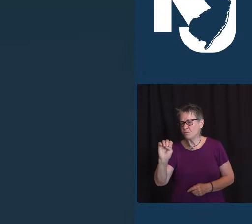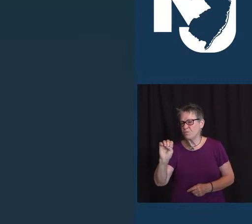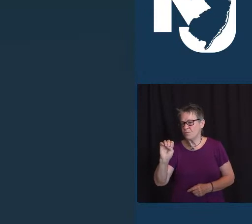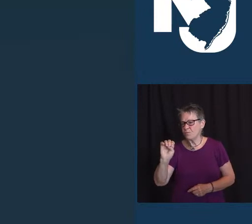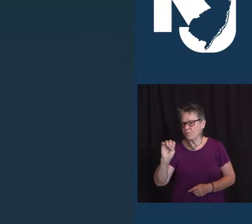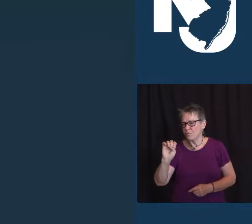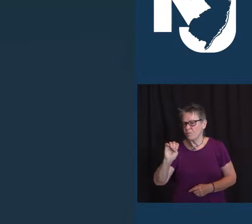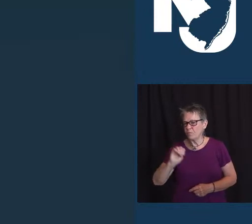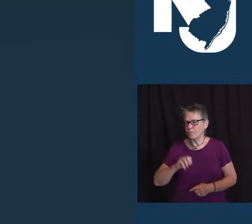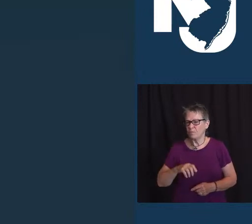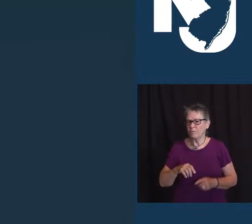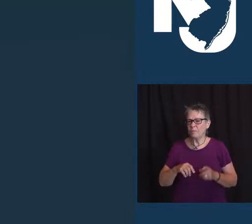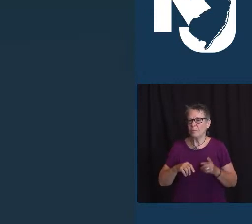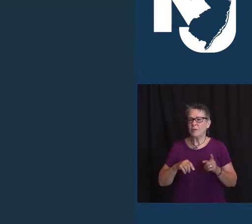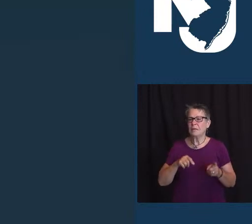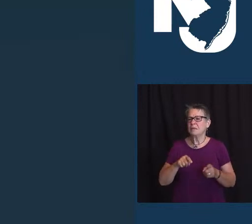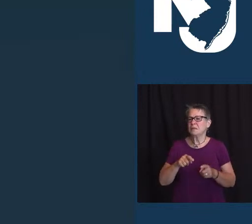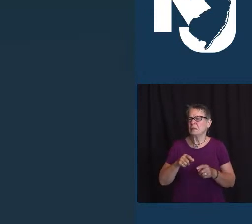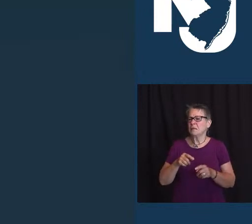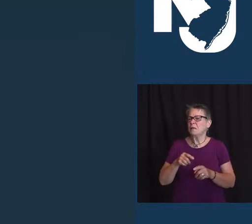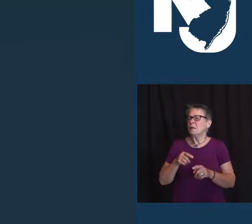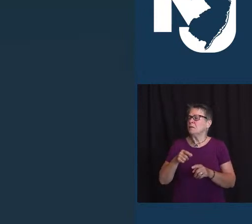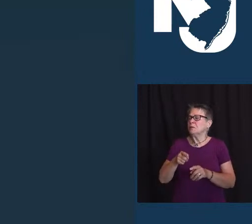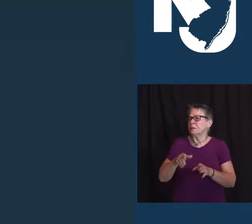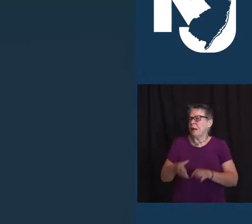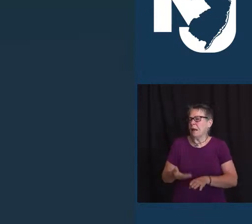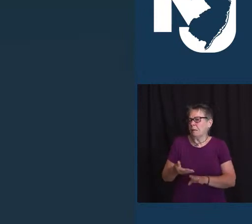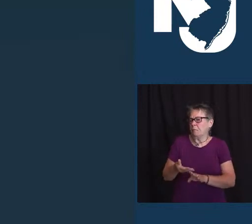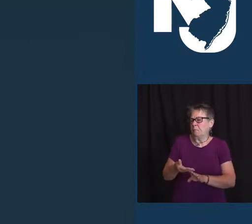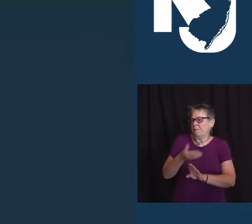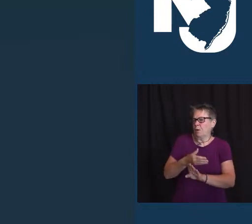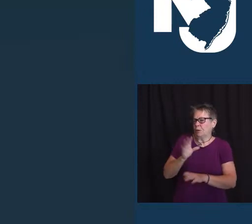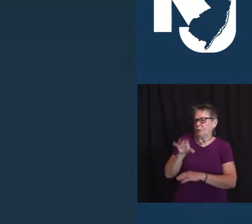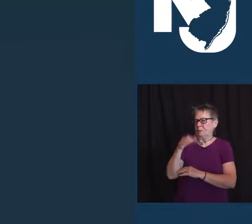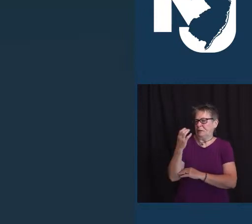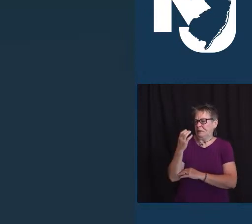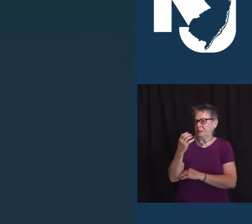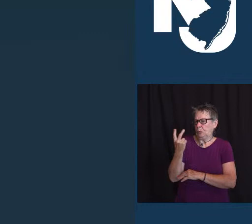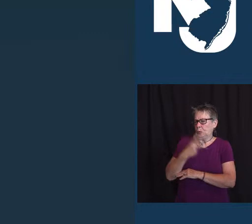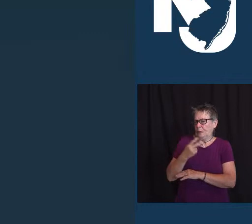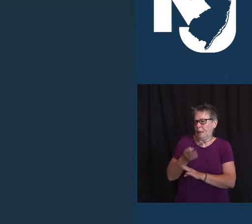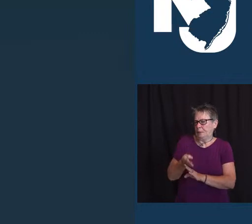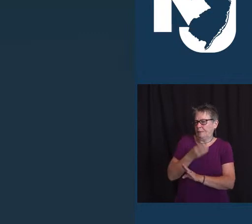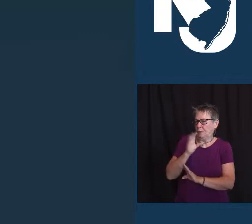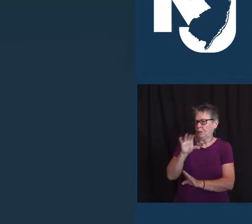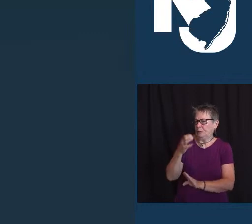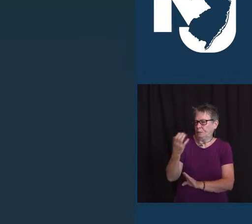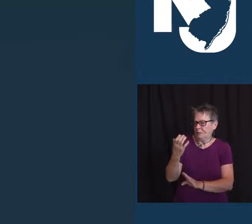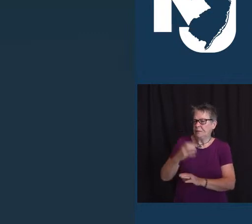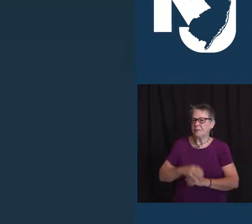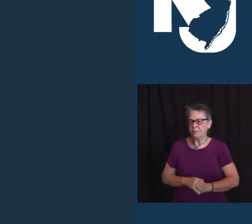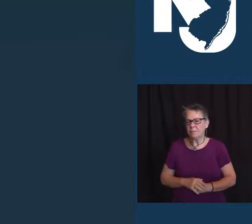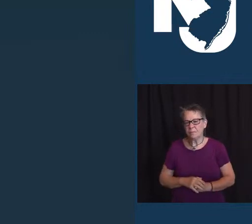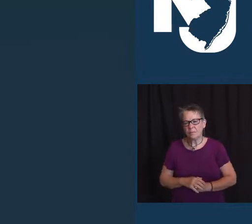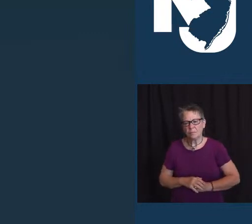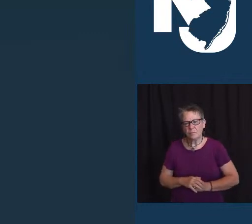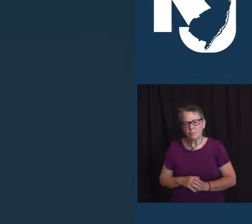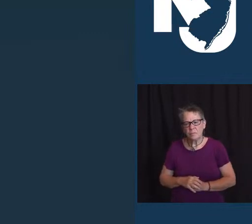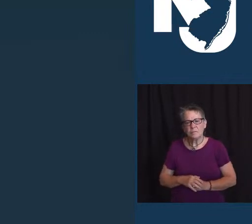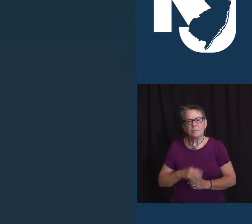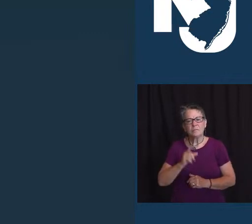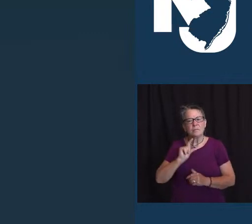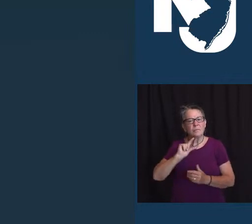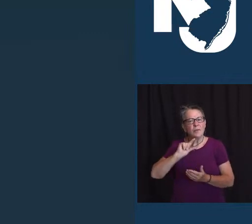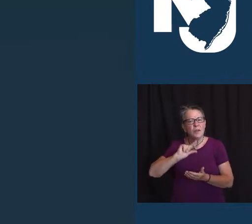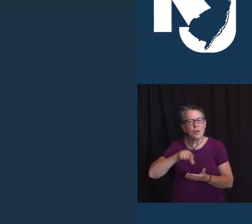before Christmas. She was another lifelong Shore area resident, a graduate of Freehold Regional High School, where she